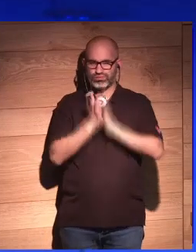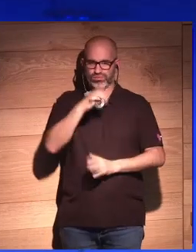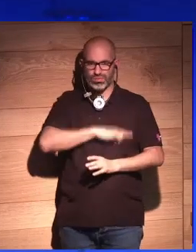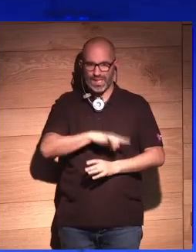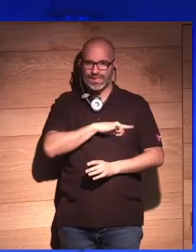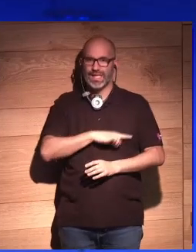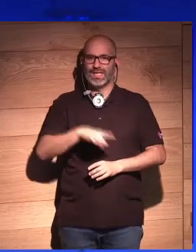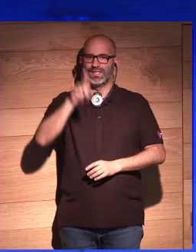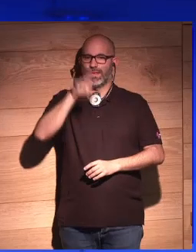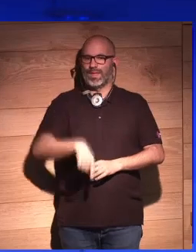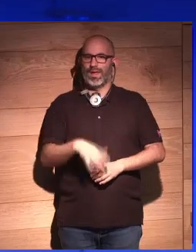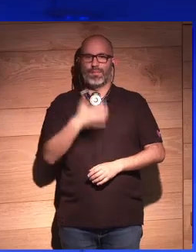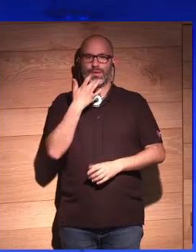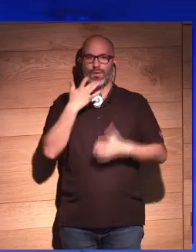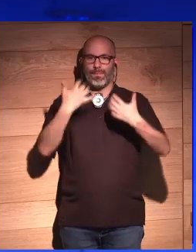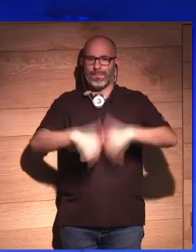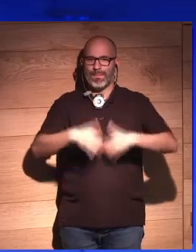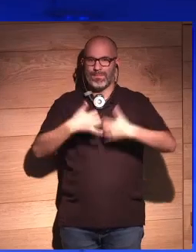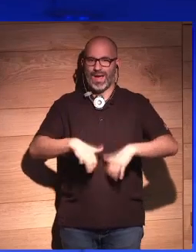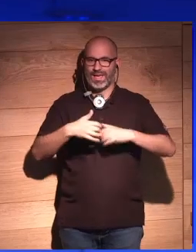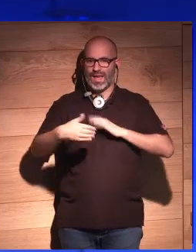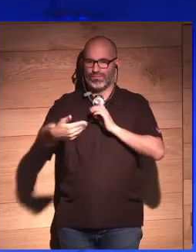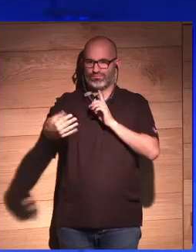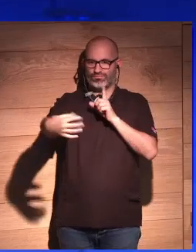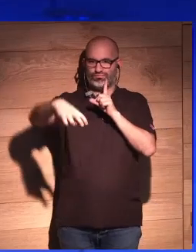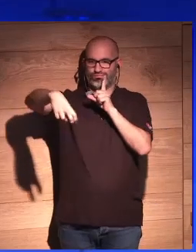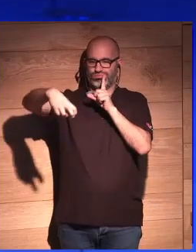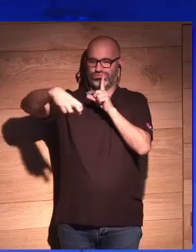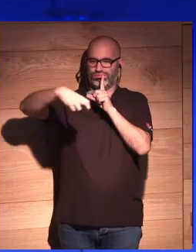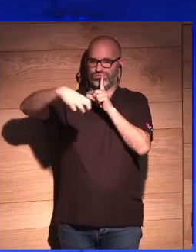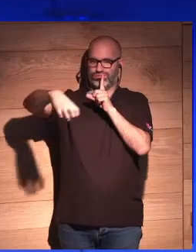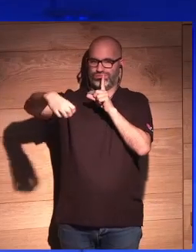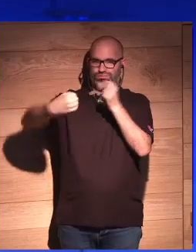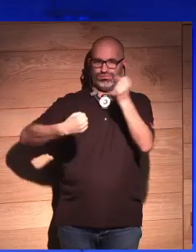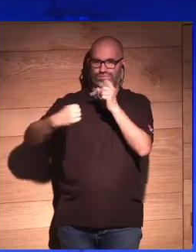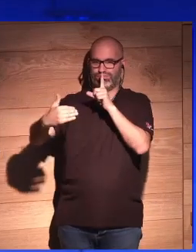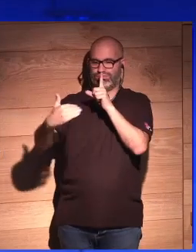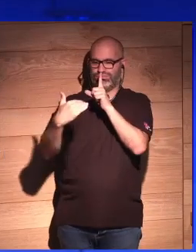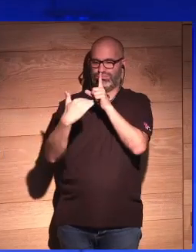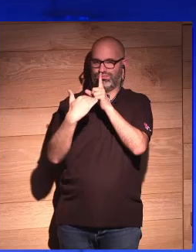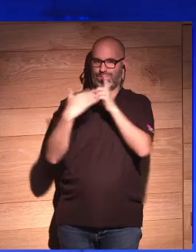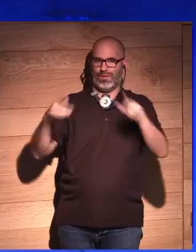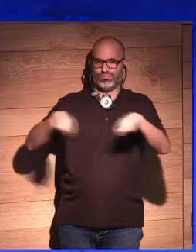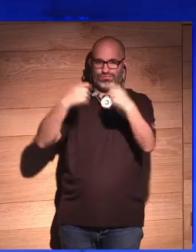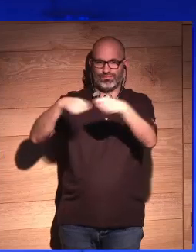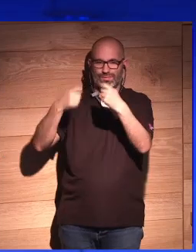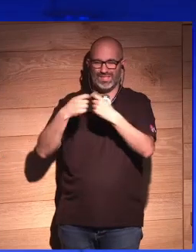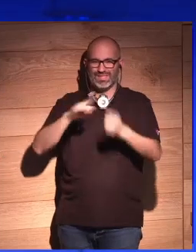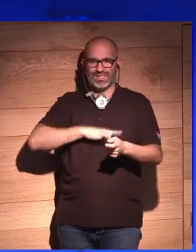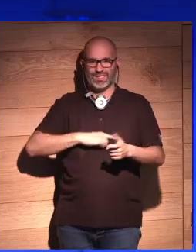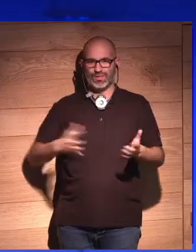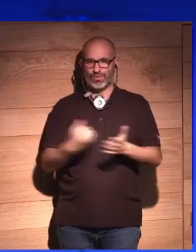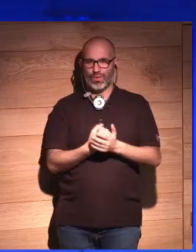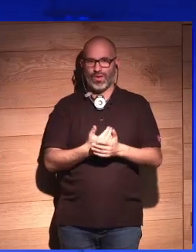jackhammers. They created a haptic environment around you so that you can actually feel what you saw. It was absolutely